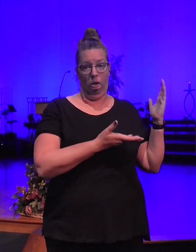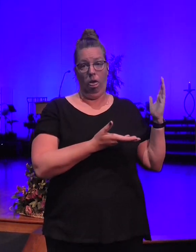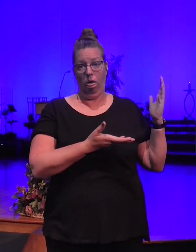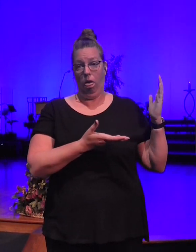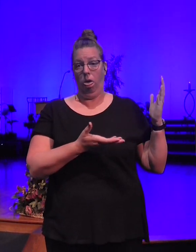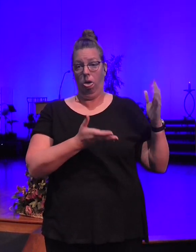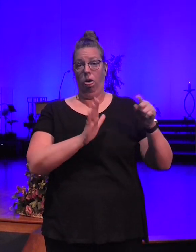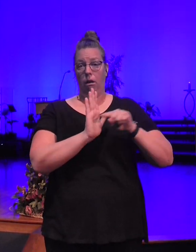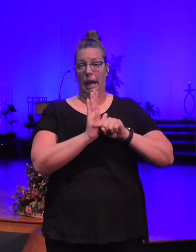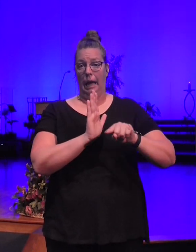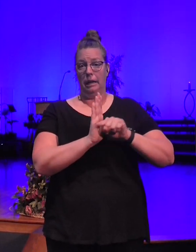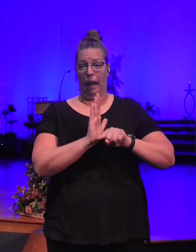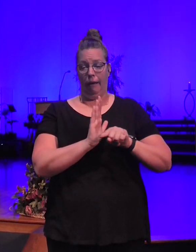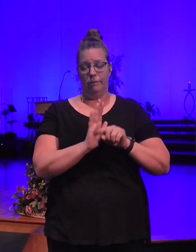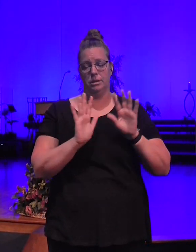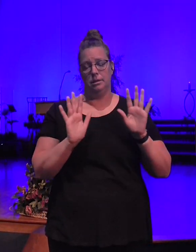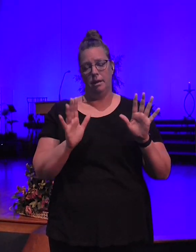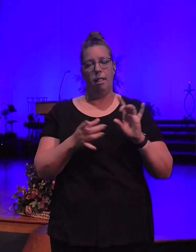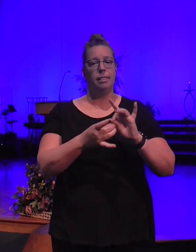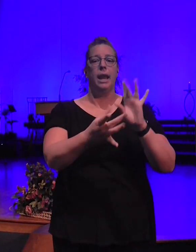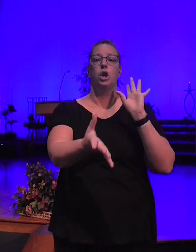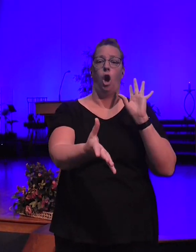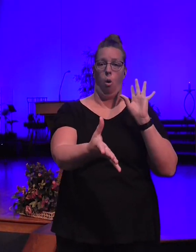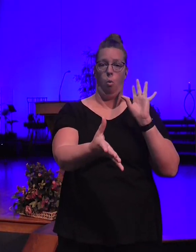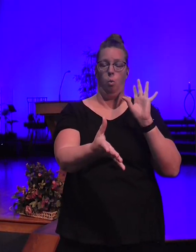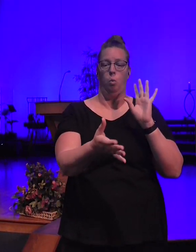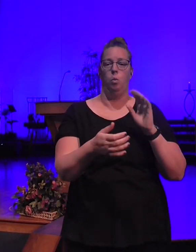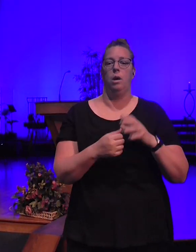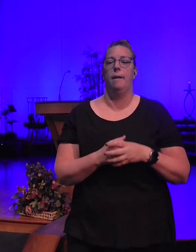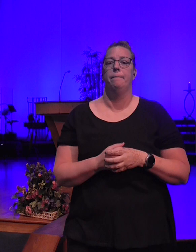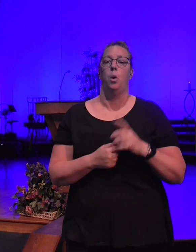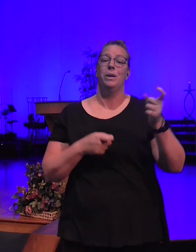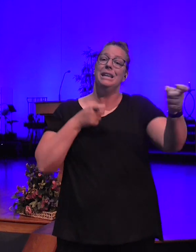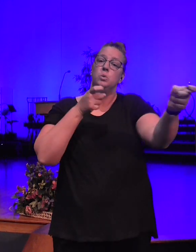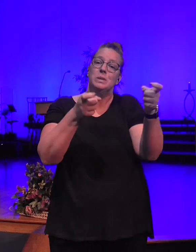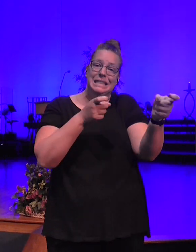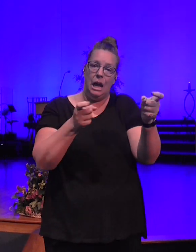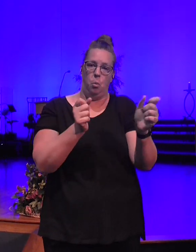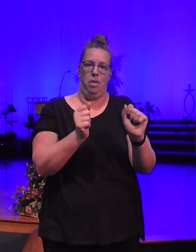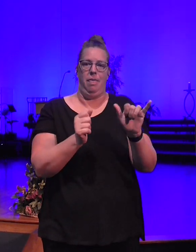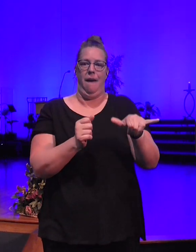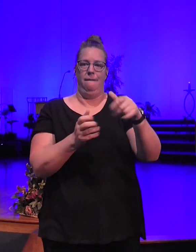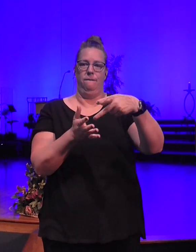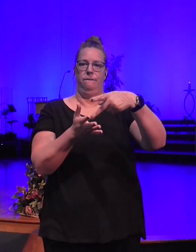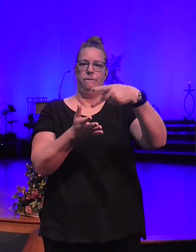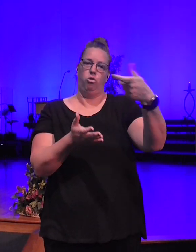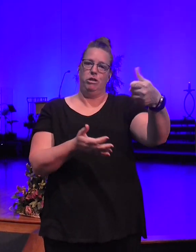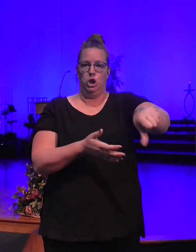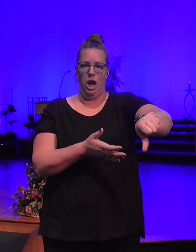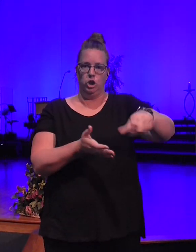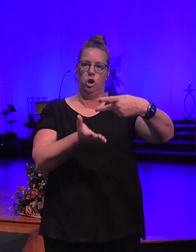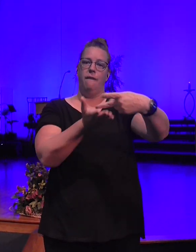but let it go. So deal with any fear of rejection you might have.